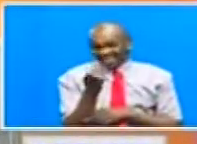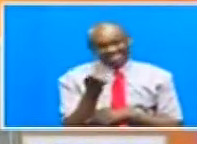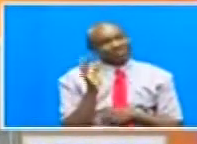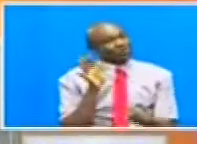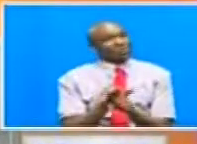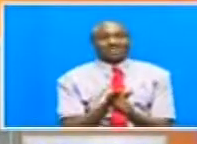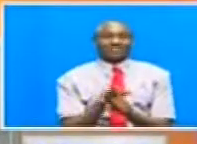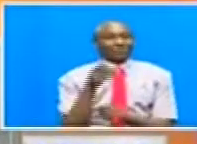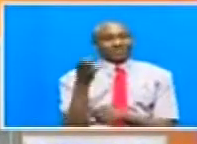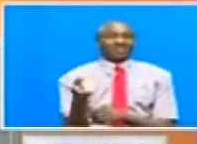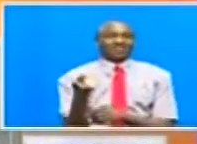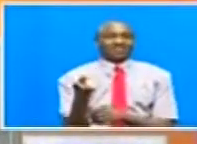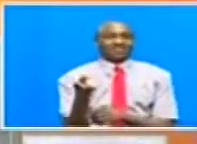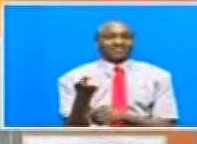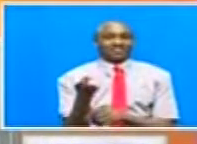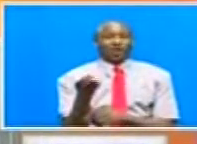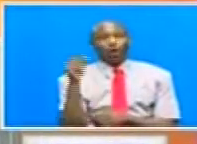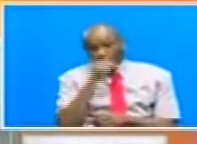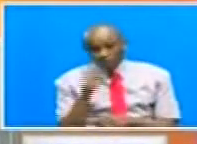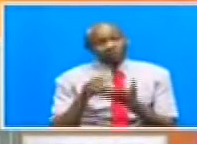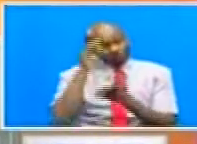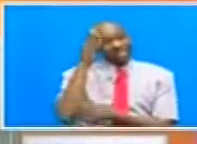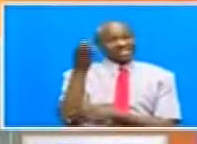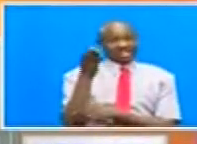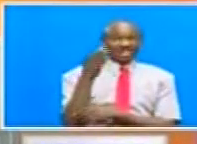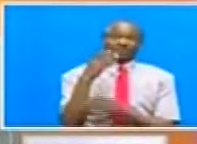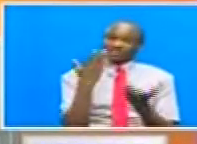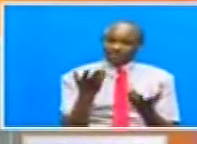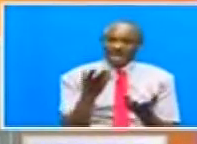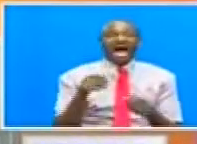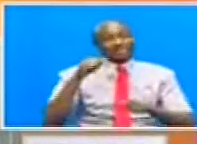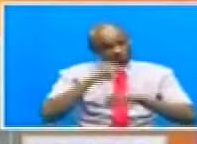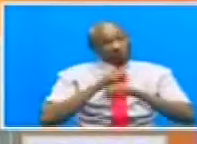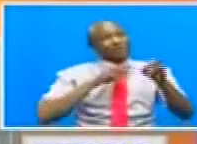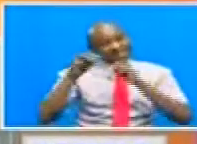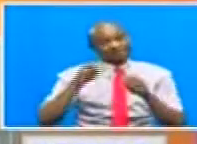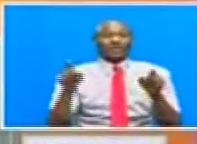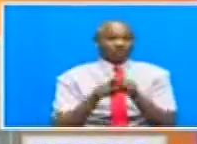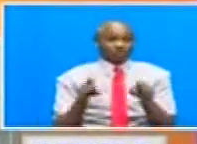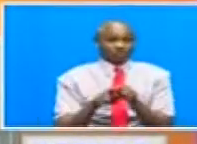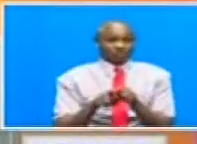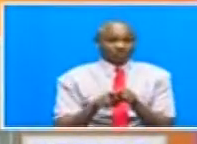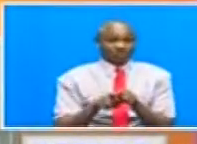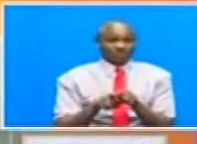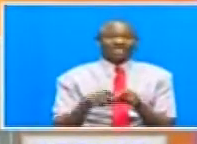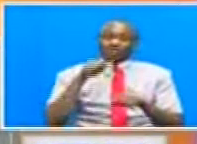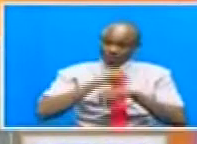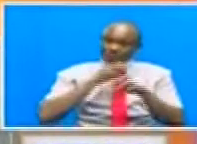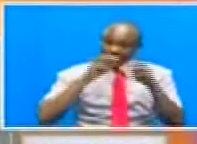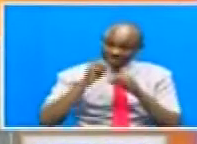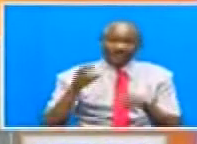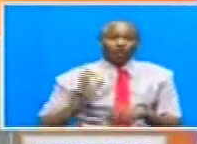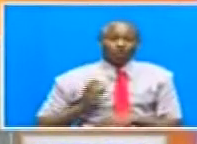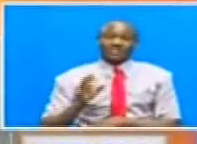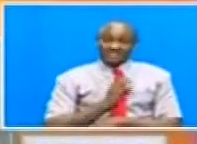there from old students who went to that school, and even the school management. And is the school management